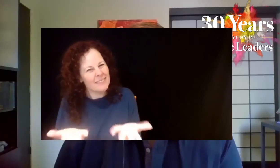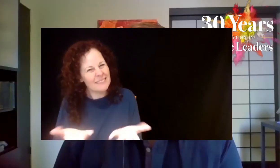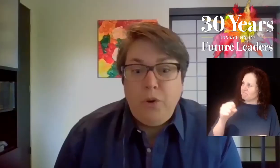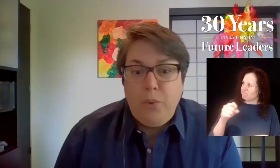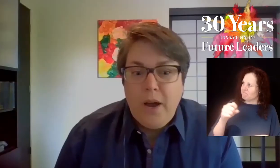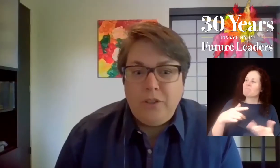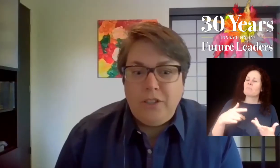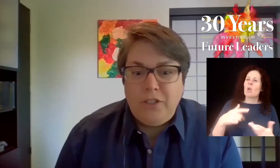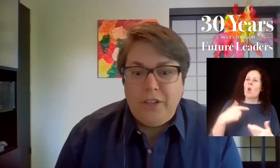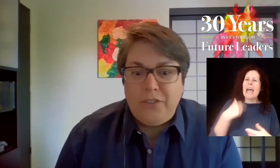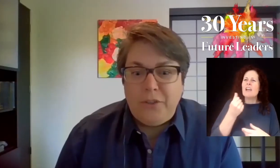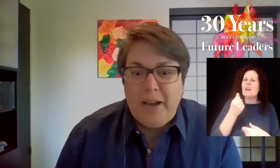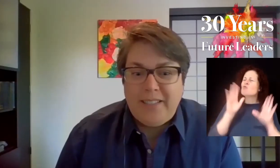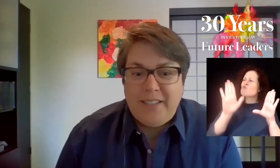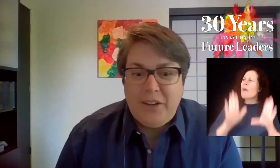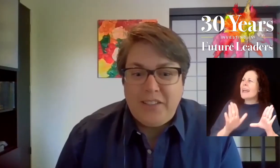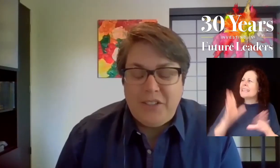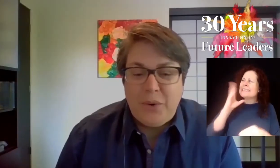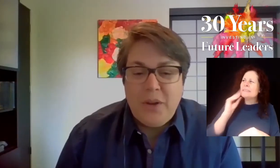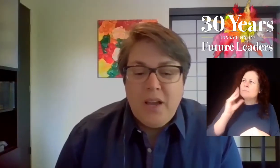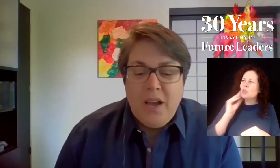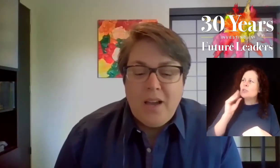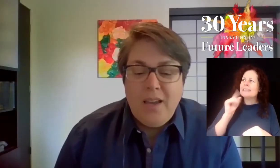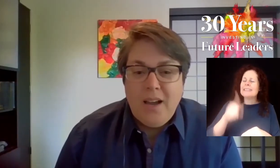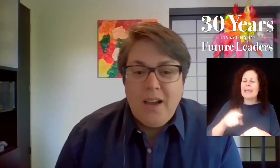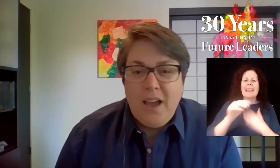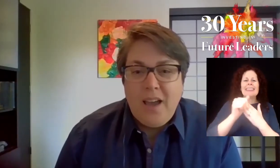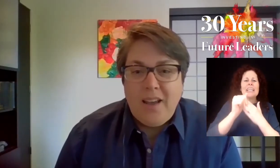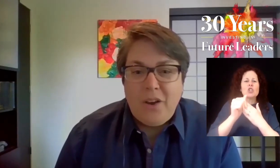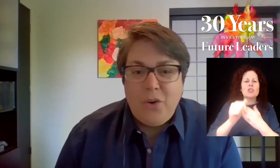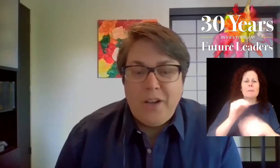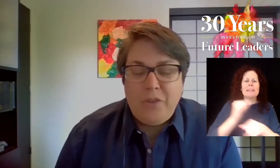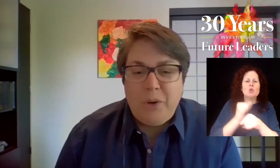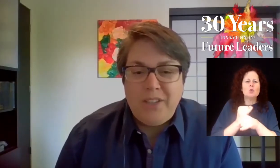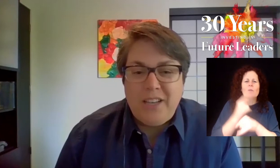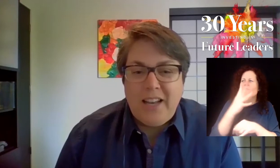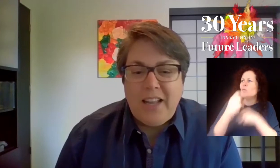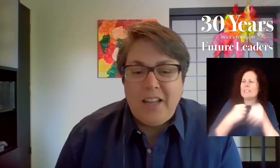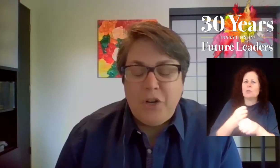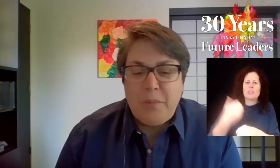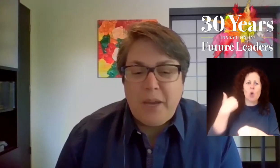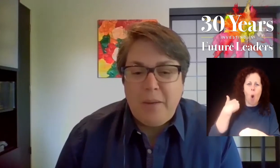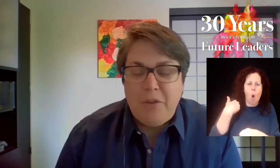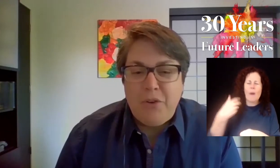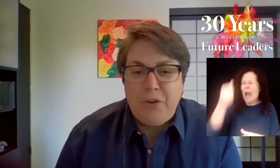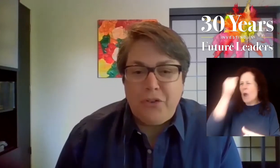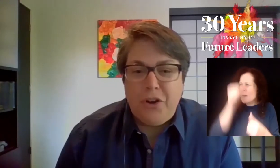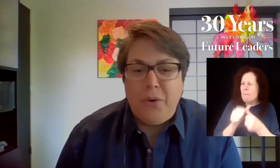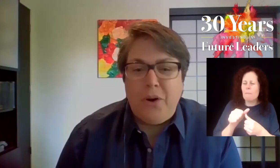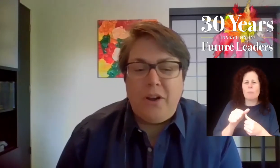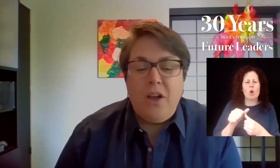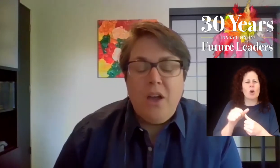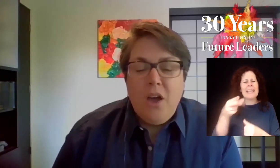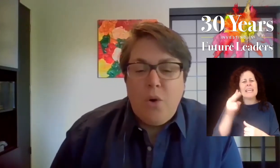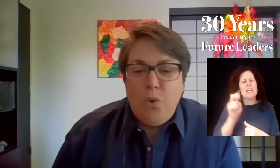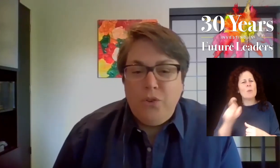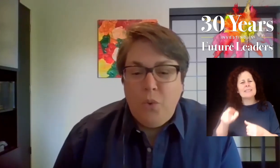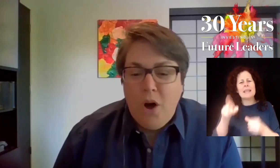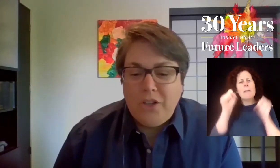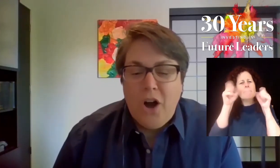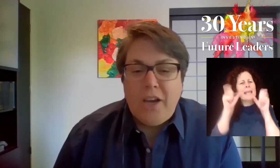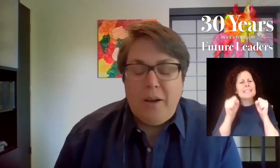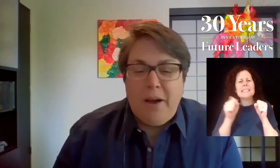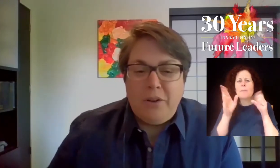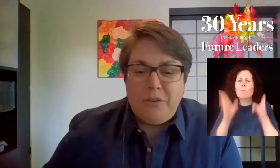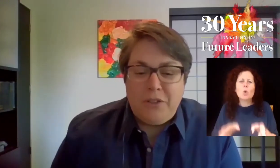family. I'm so proud to transfer back to Ernesto. He and I had a great experience at the Leadership Academy a few years ago on a